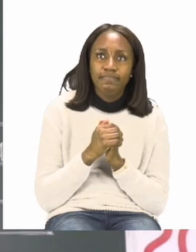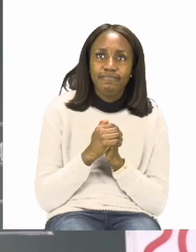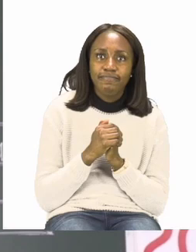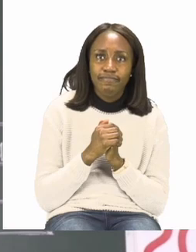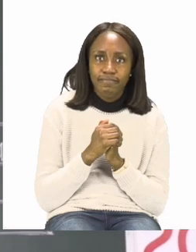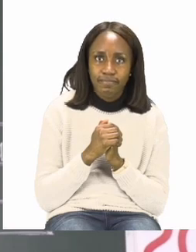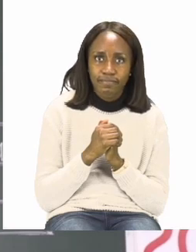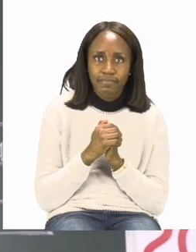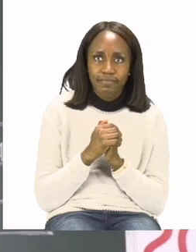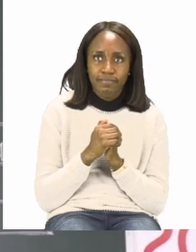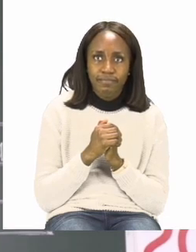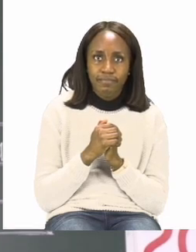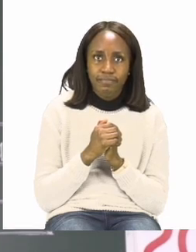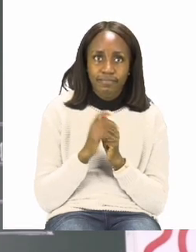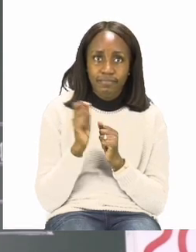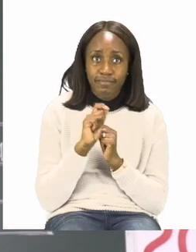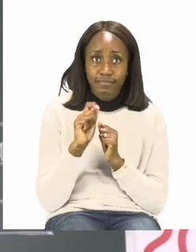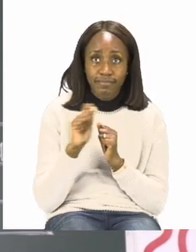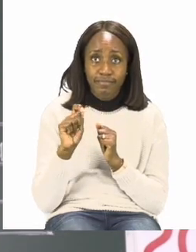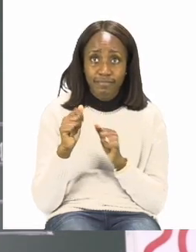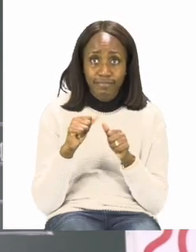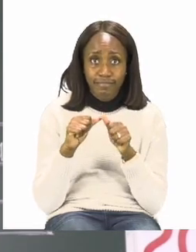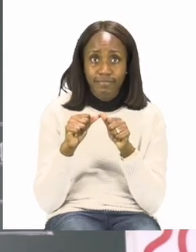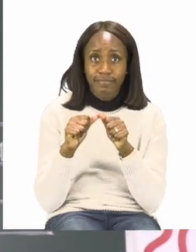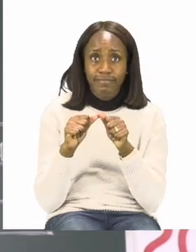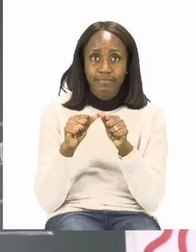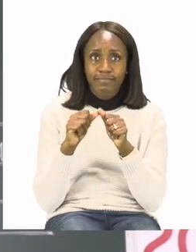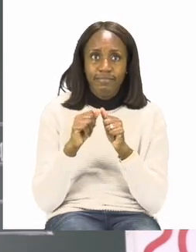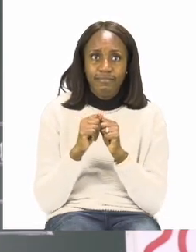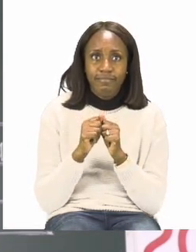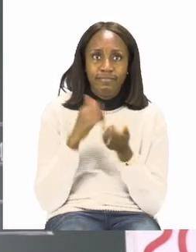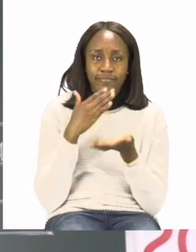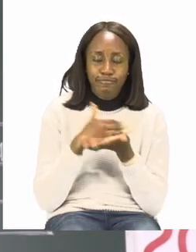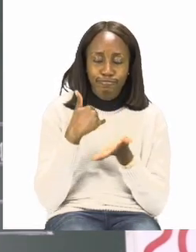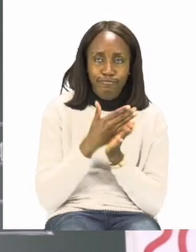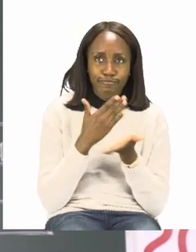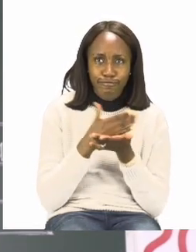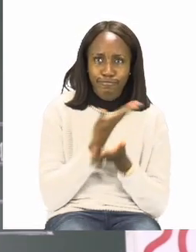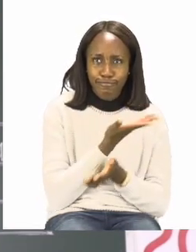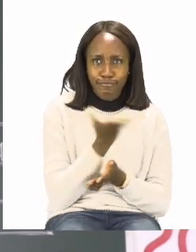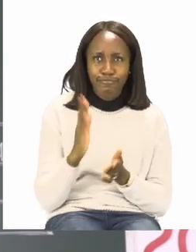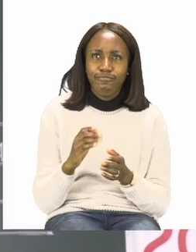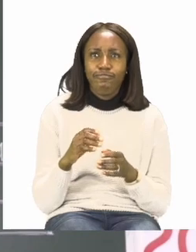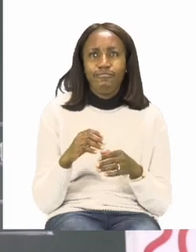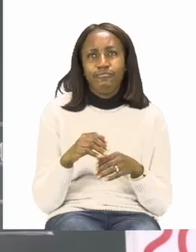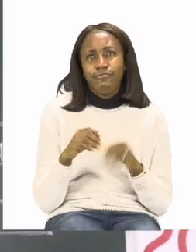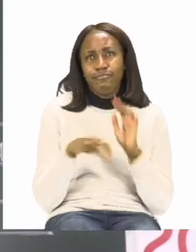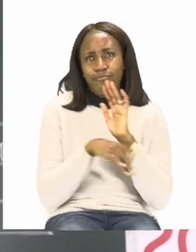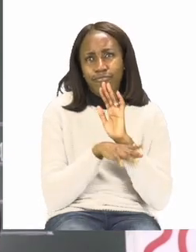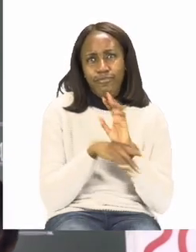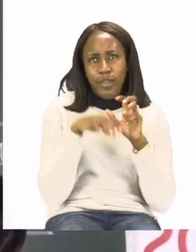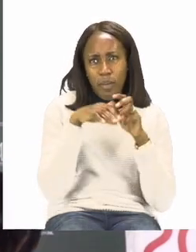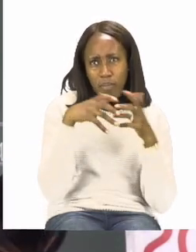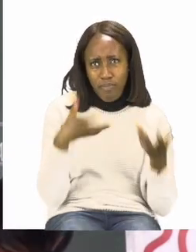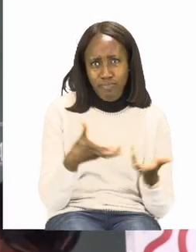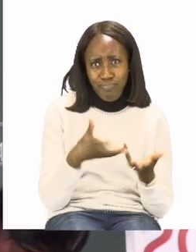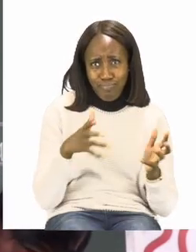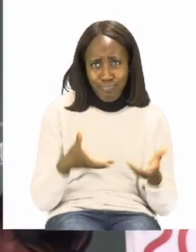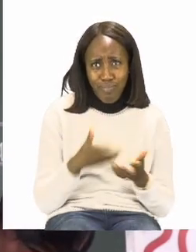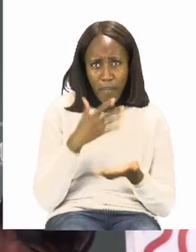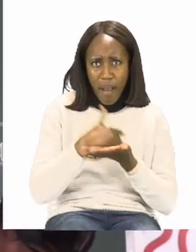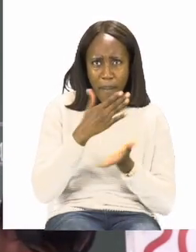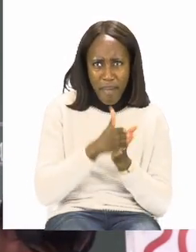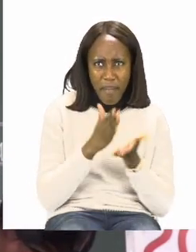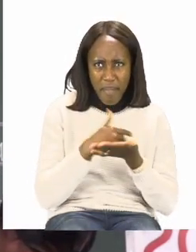Okay, so we have cut all the fruits into small blocks. So we need the